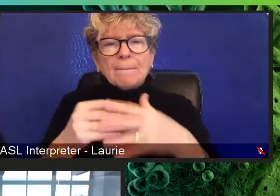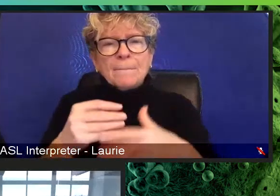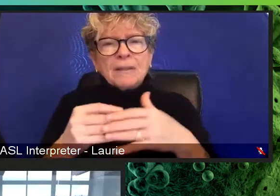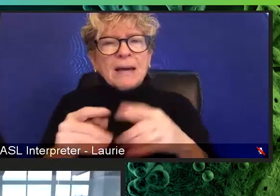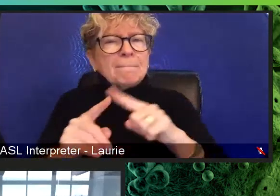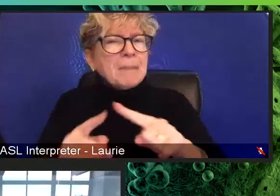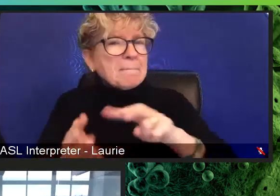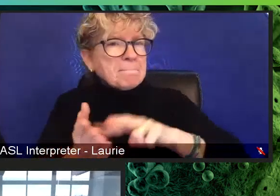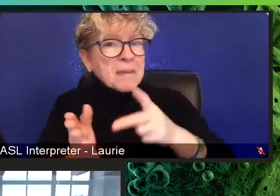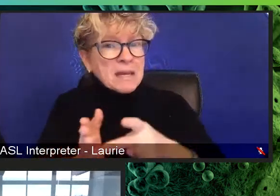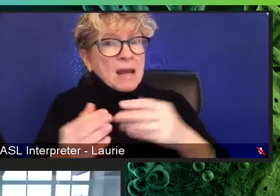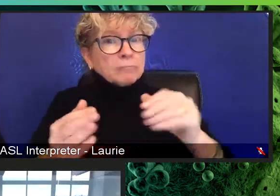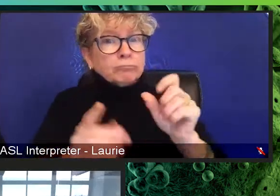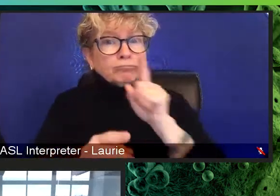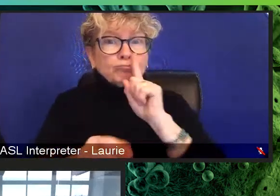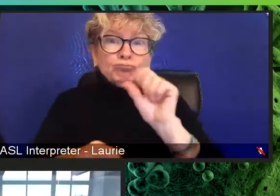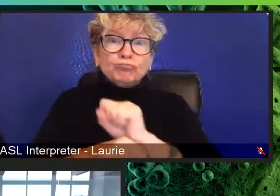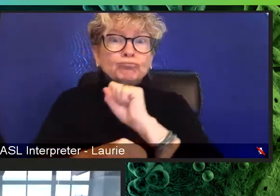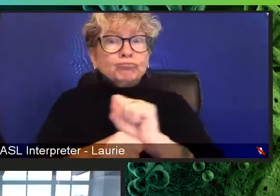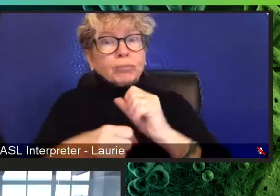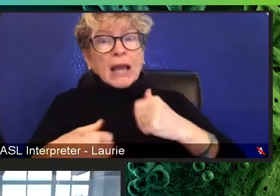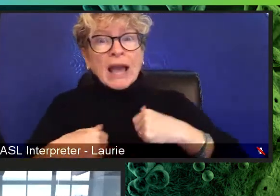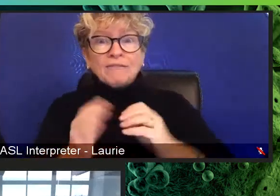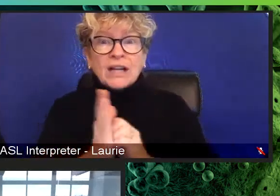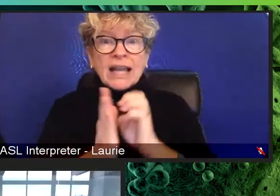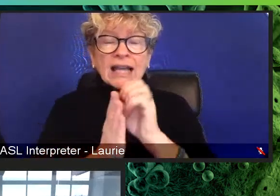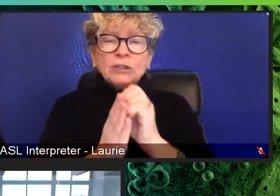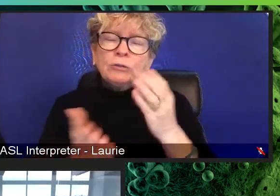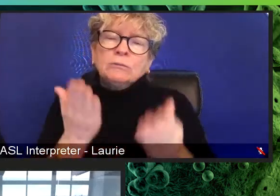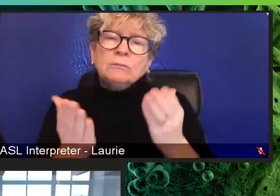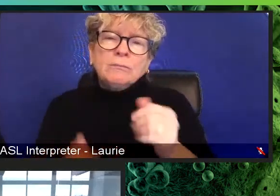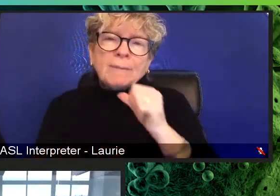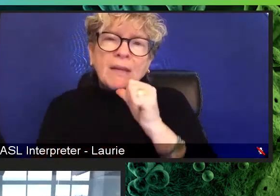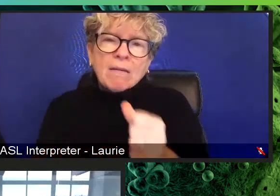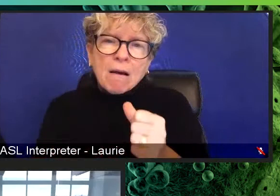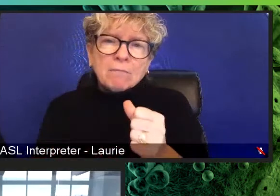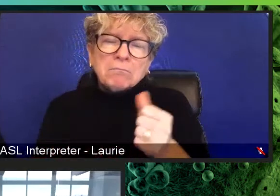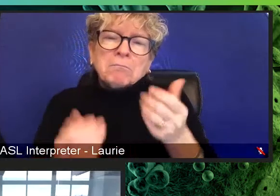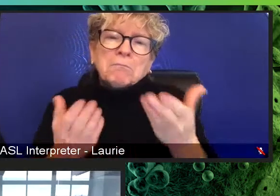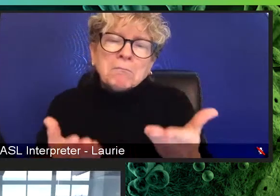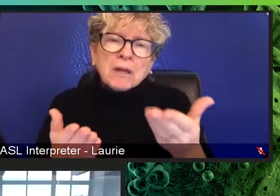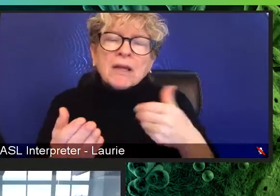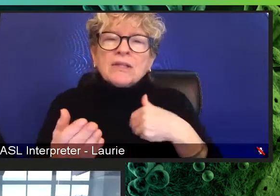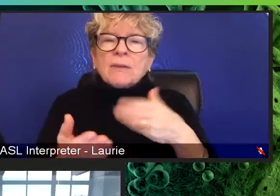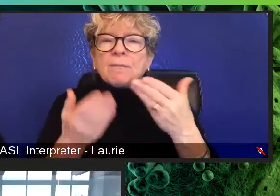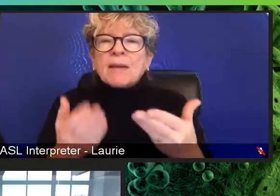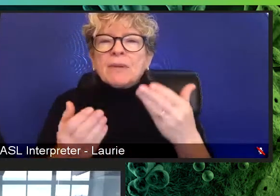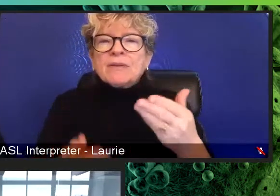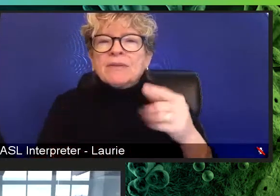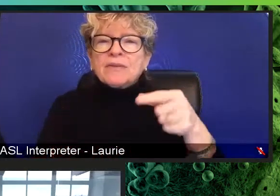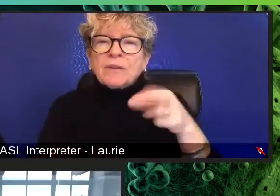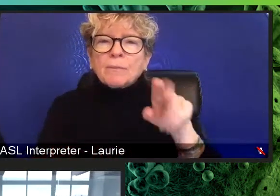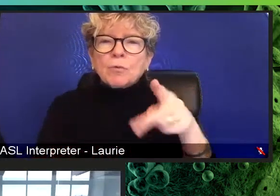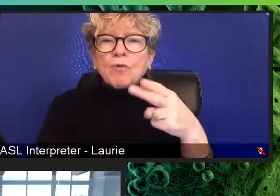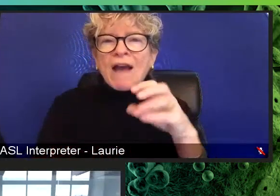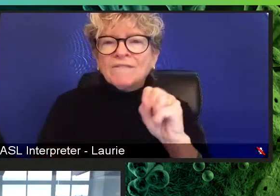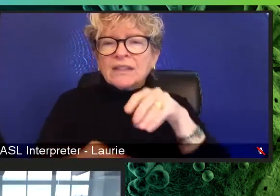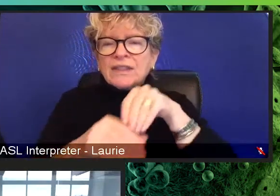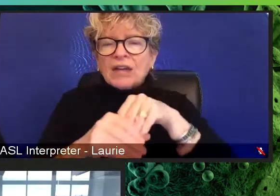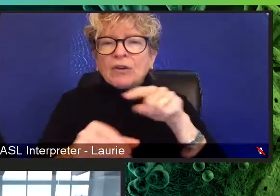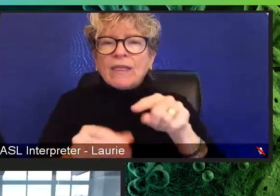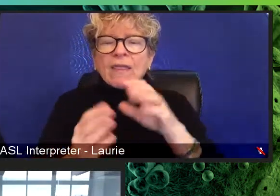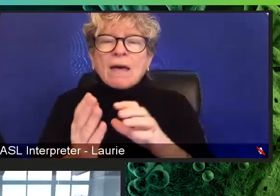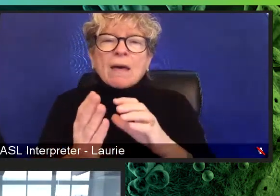B cells. There might be some transcripts of RAS that might be mutated that might still be in the blood in people who never develop